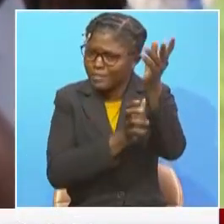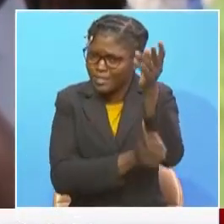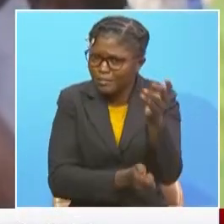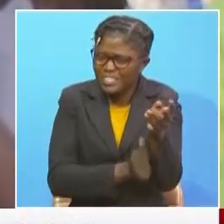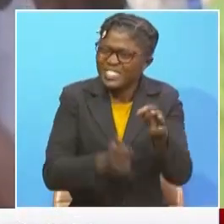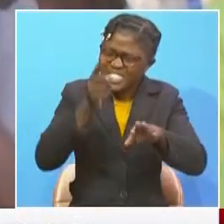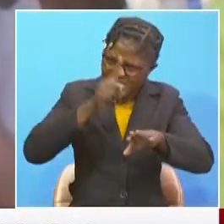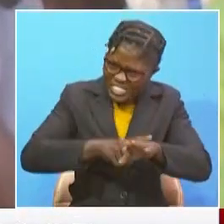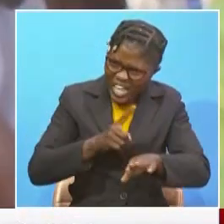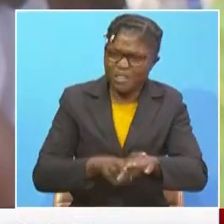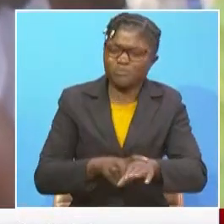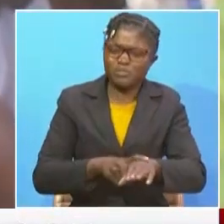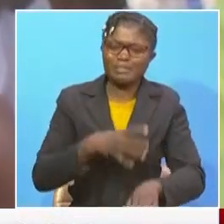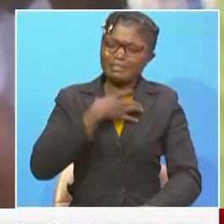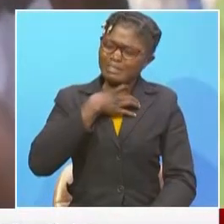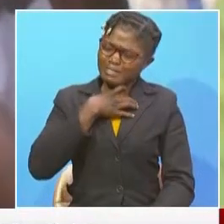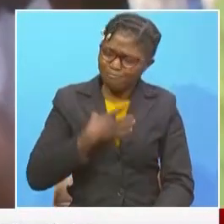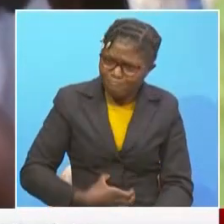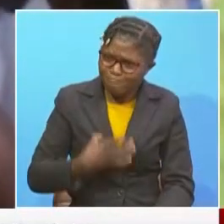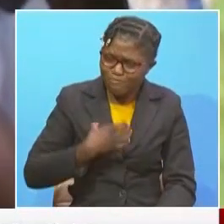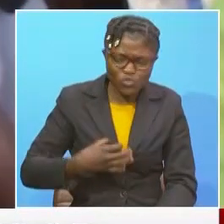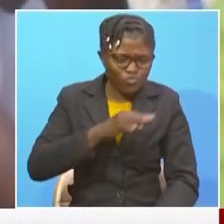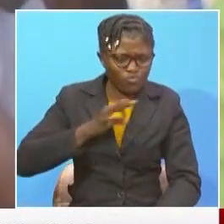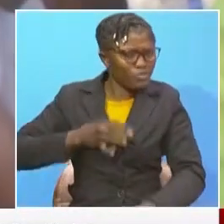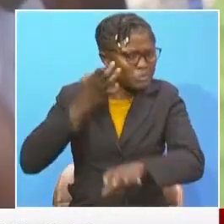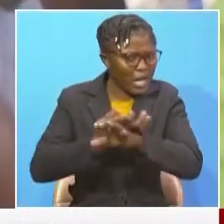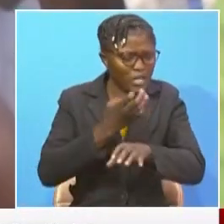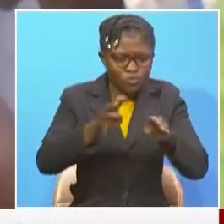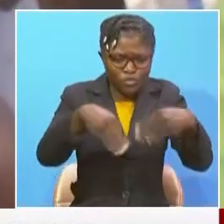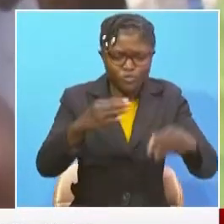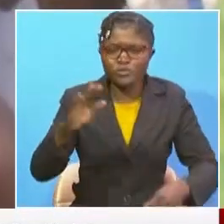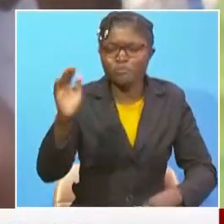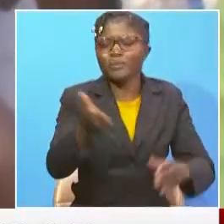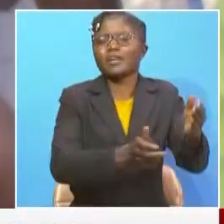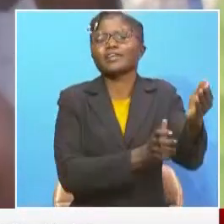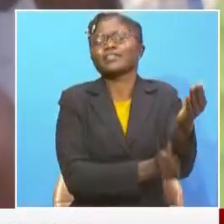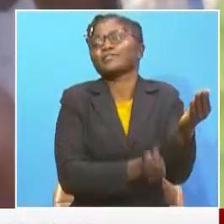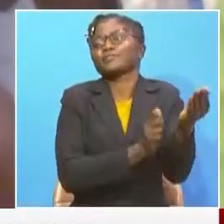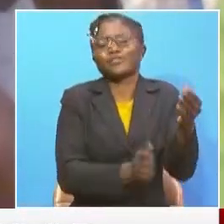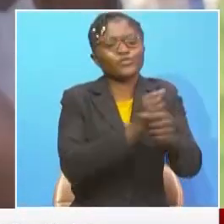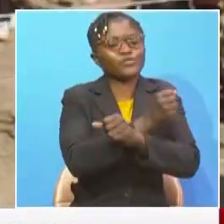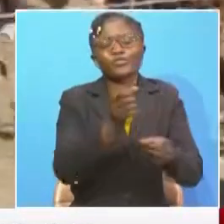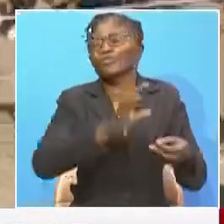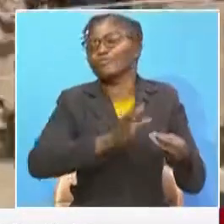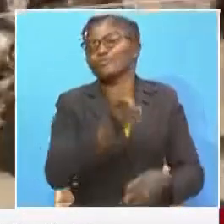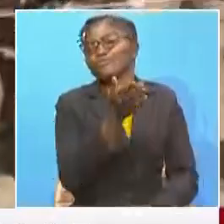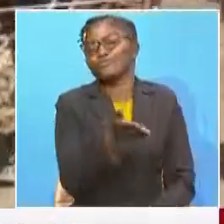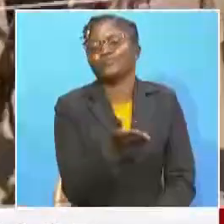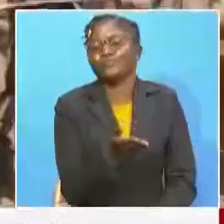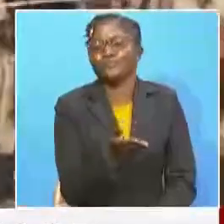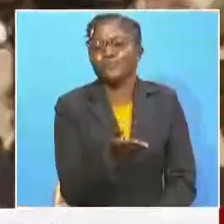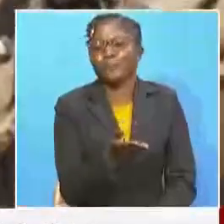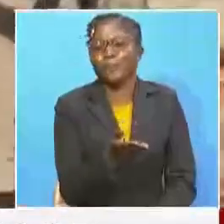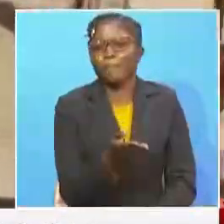in times of hunger, we will still give you that maize as a relief maize. And Senior